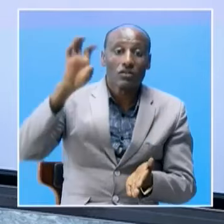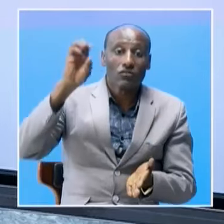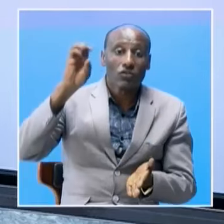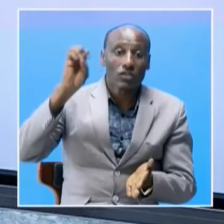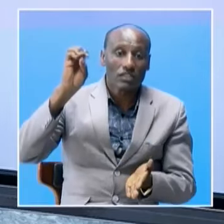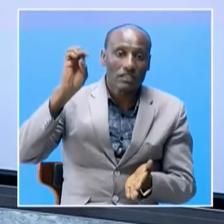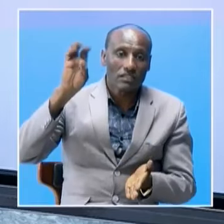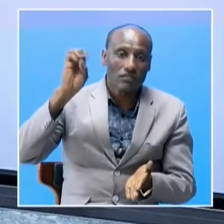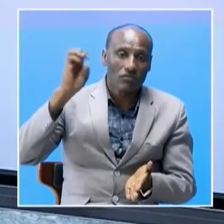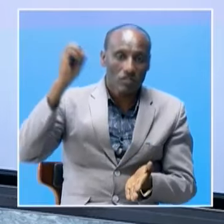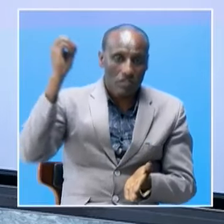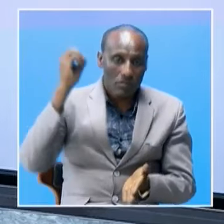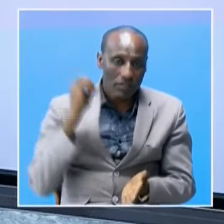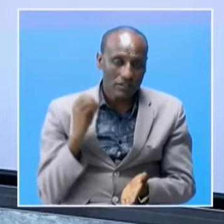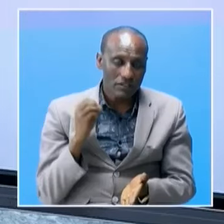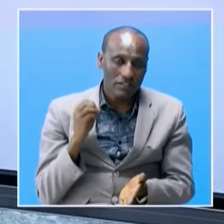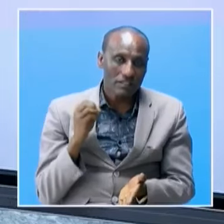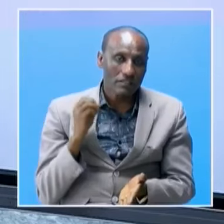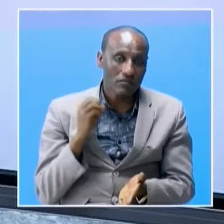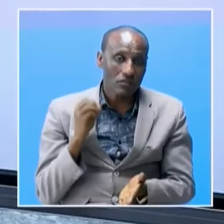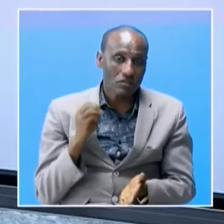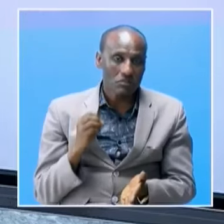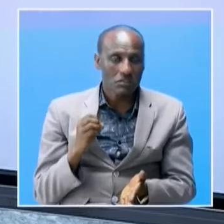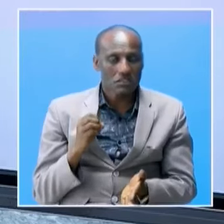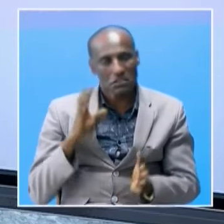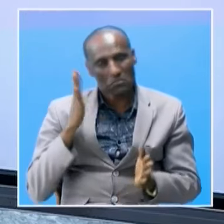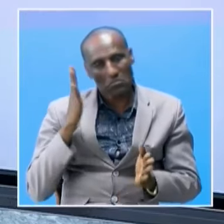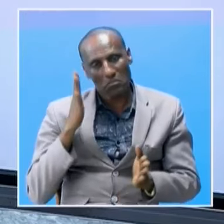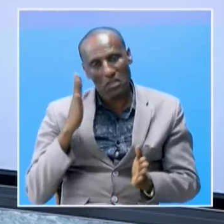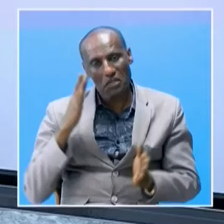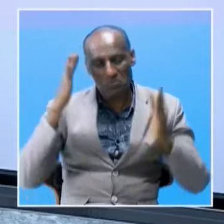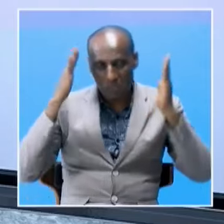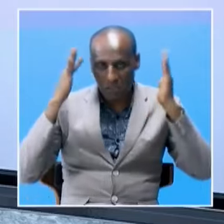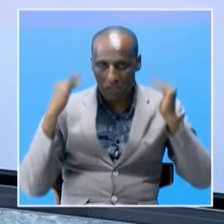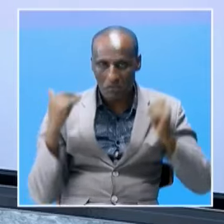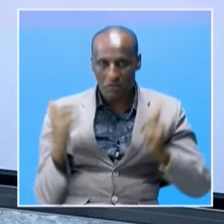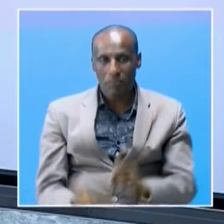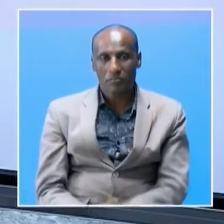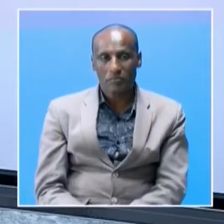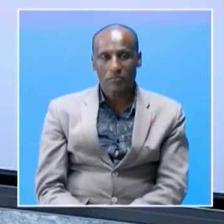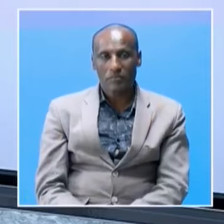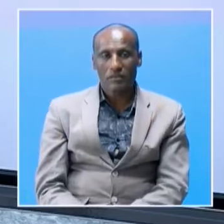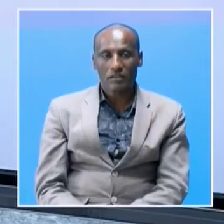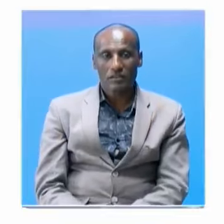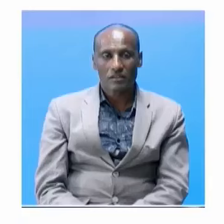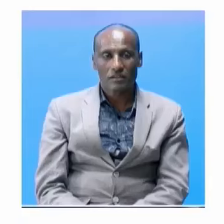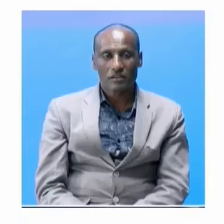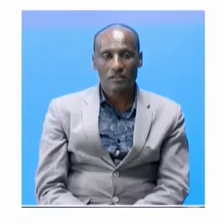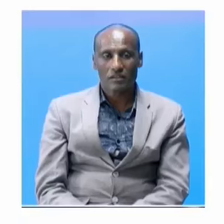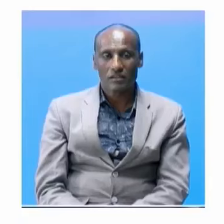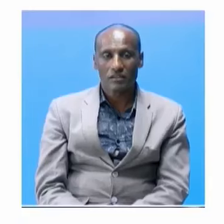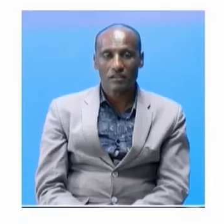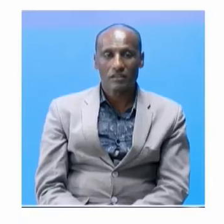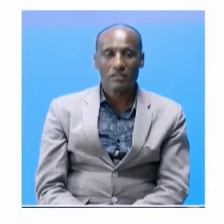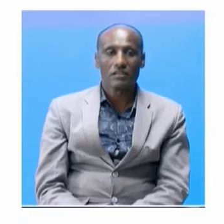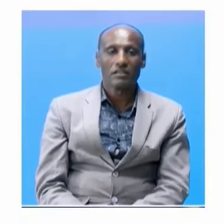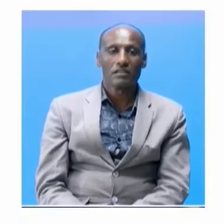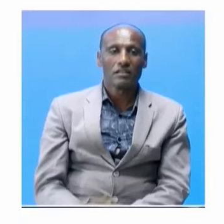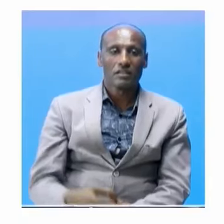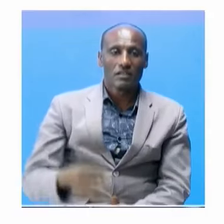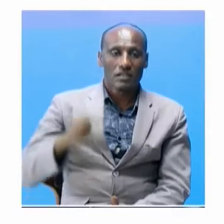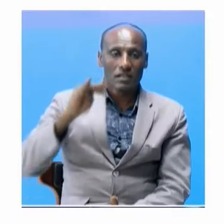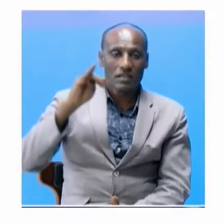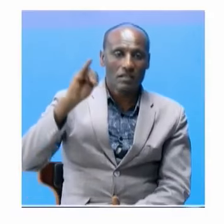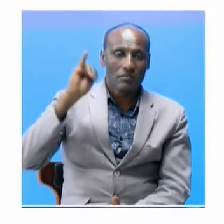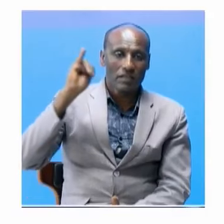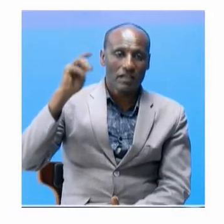okay? The possibility rate is what? 40%, okay? Look, might,